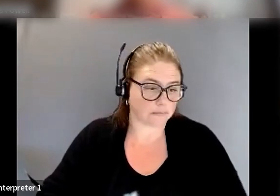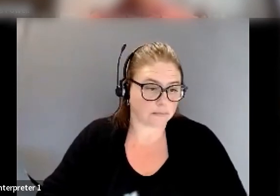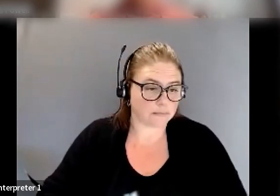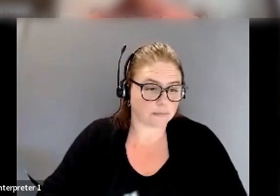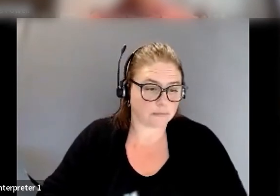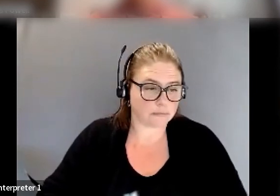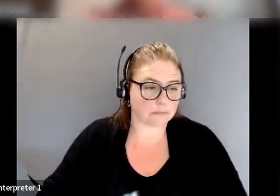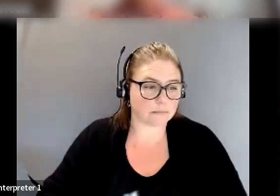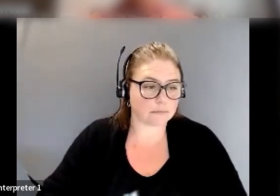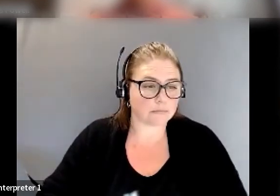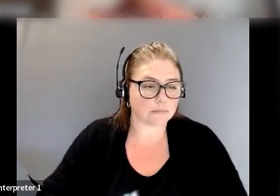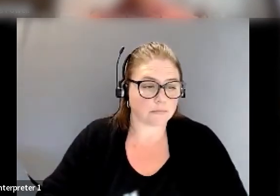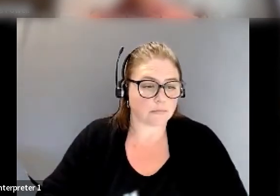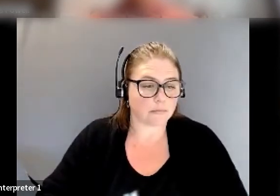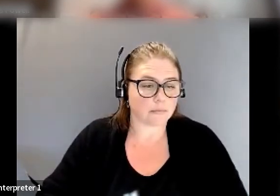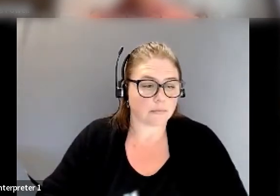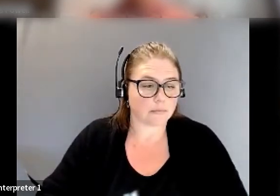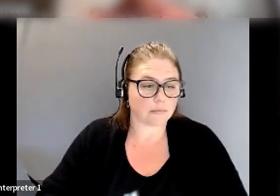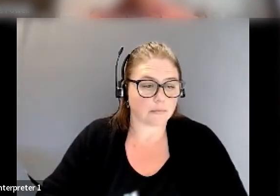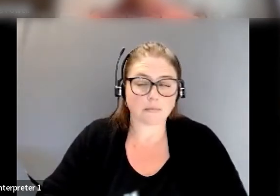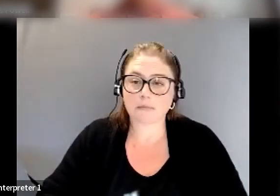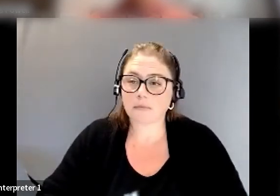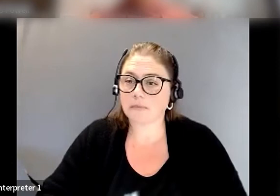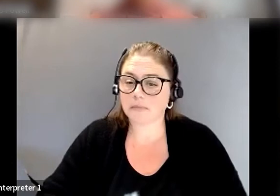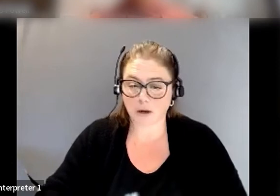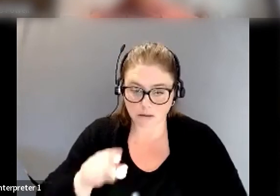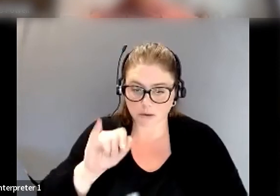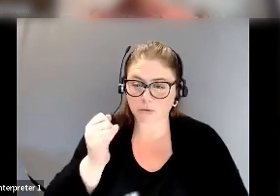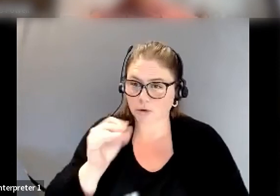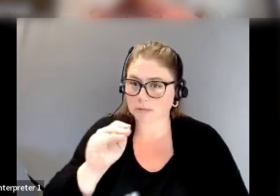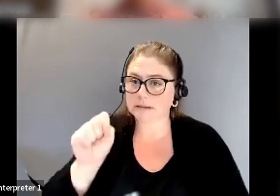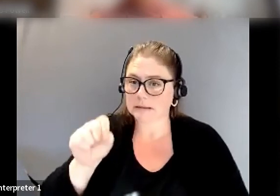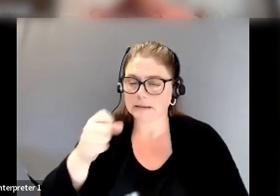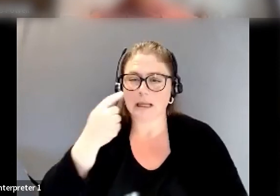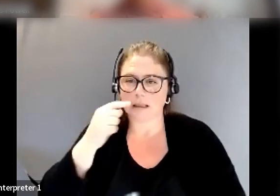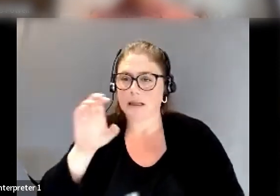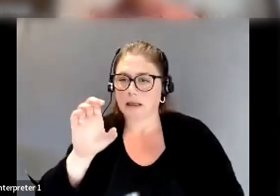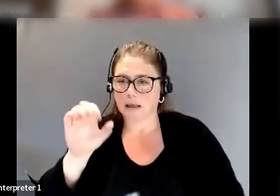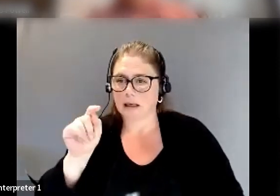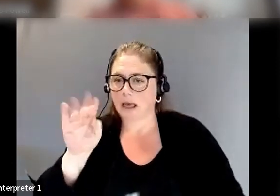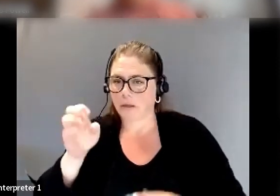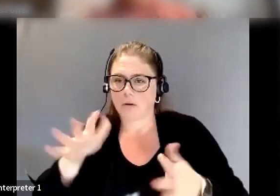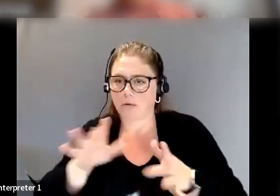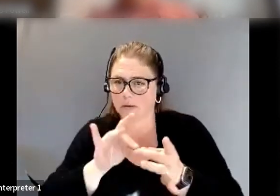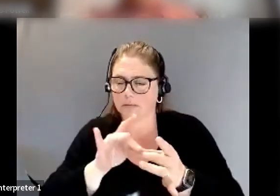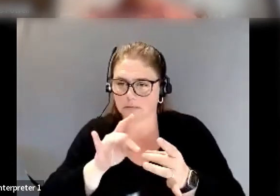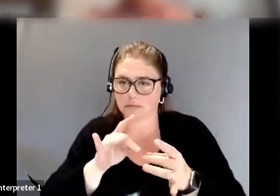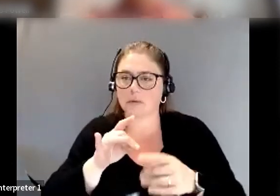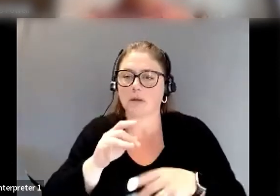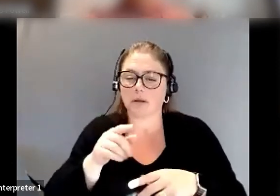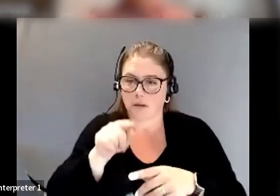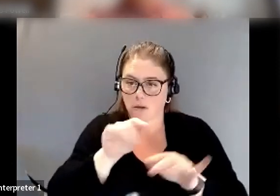Okay, perfect. So Jim, yeah. So I think Katherine already addressed that. So the link that's in there will automatically apply the code for